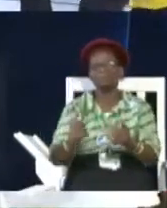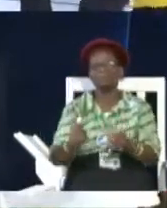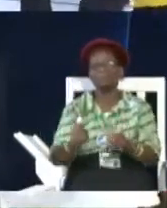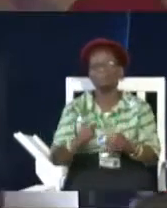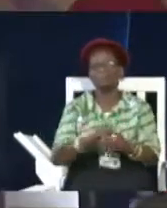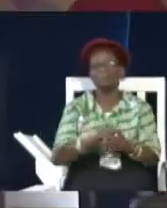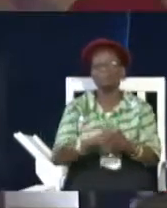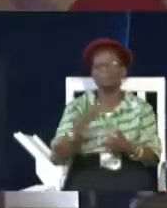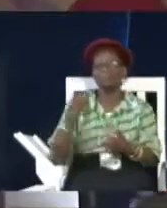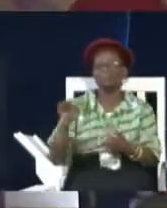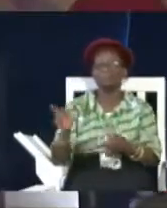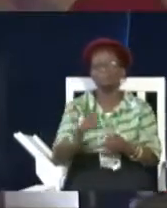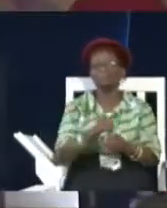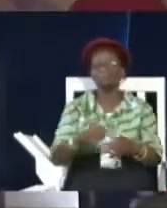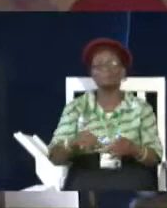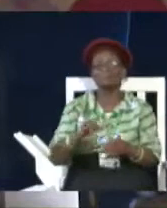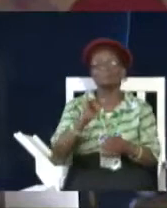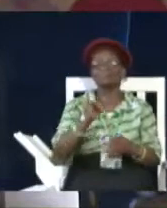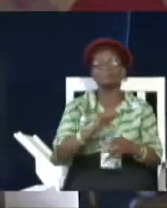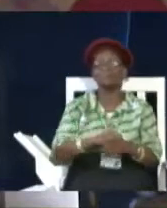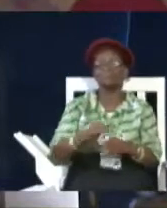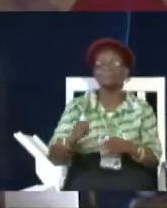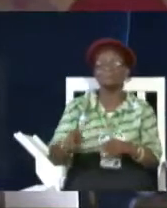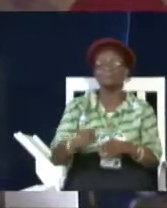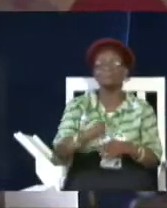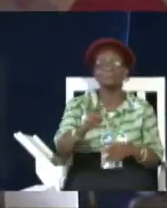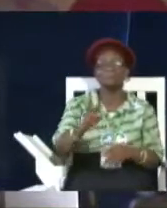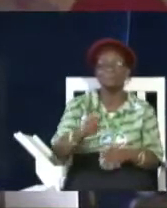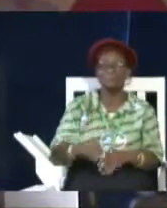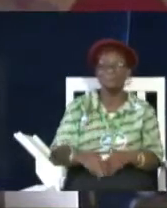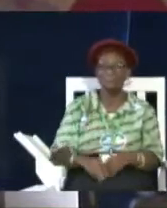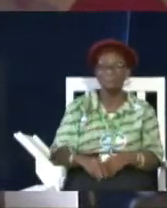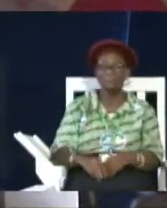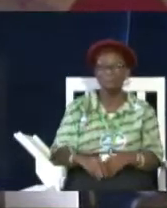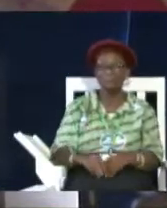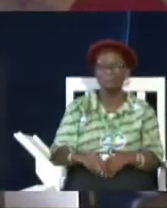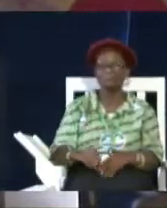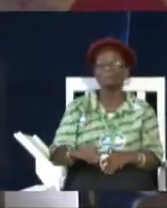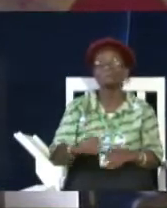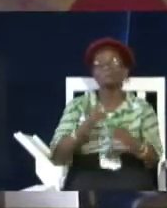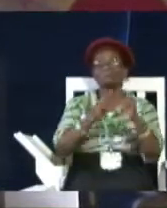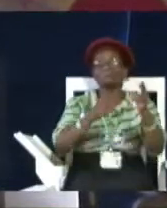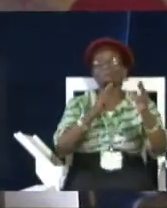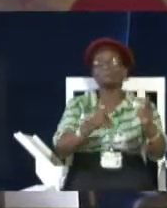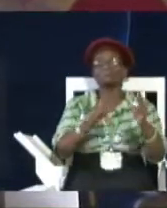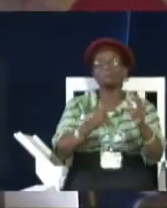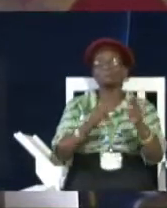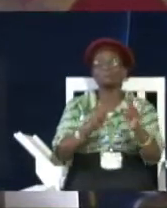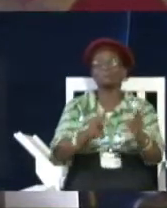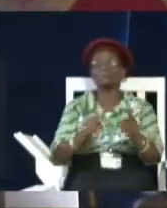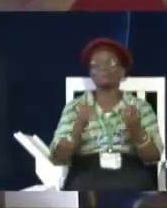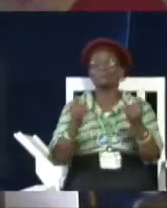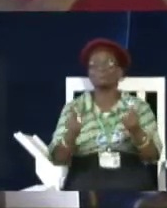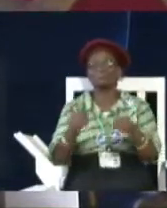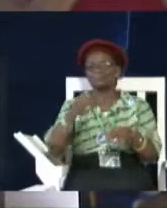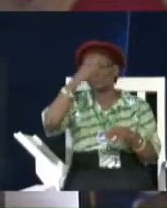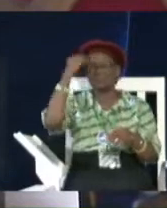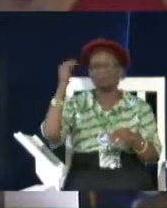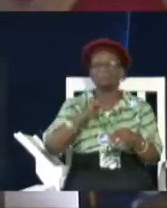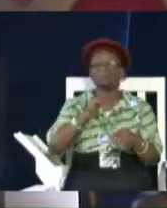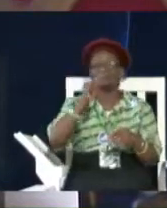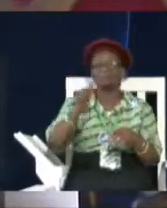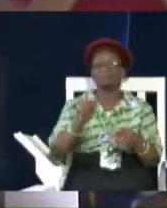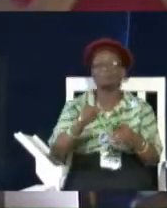Those of you who are still on the way, hurry up now, because I'm about to pray. Oh, thank you,